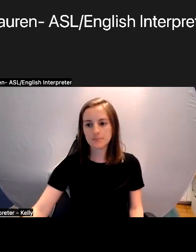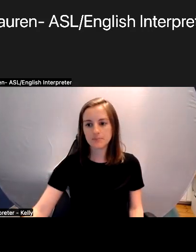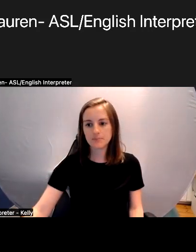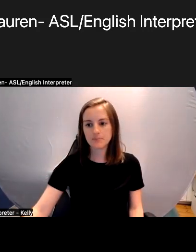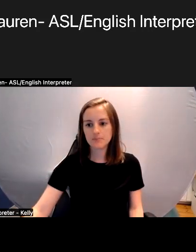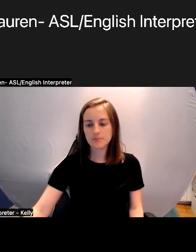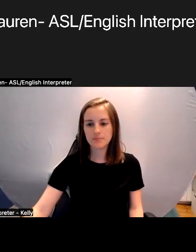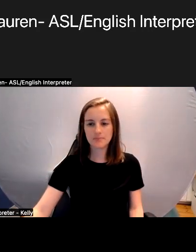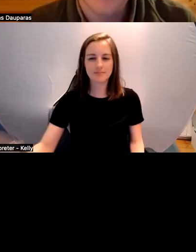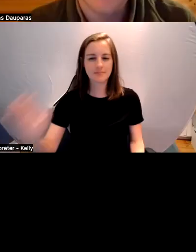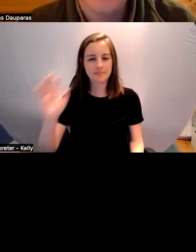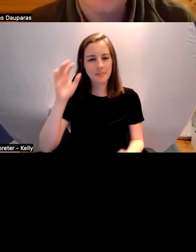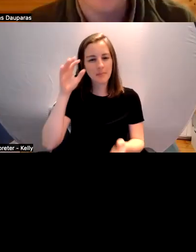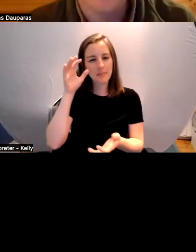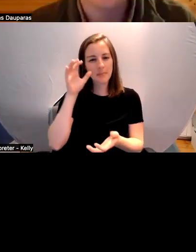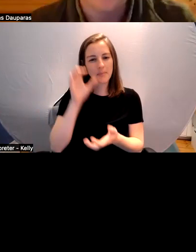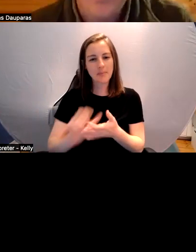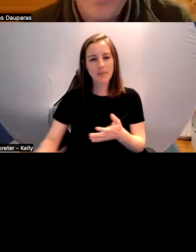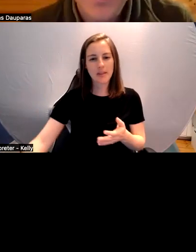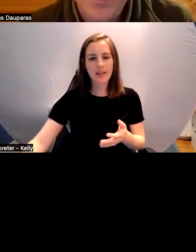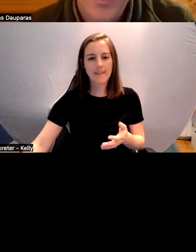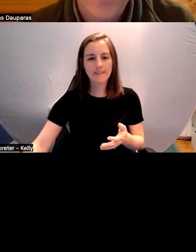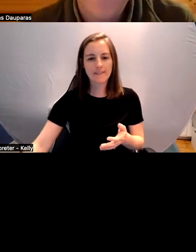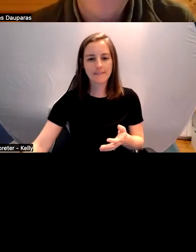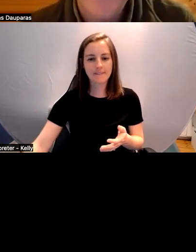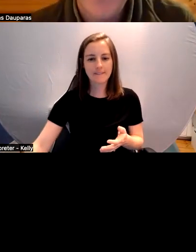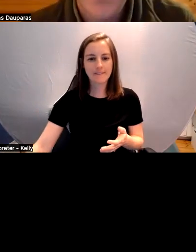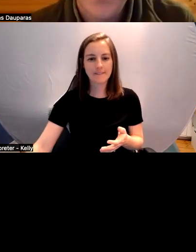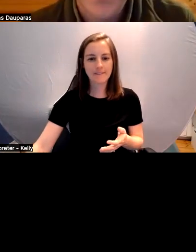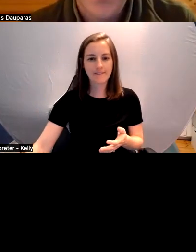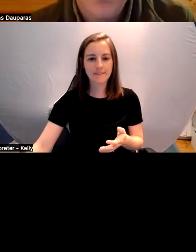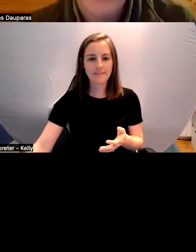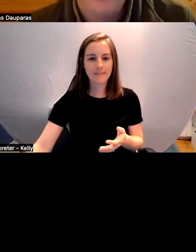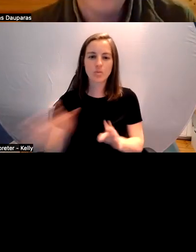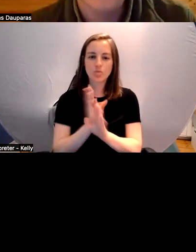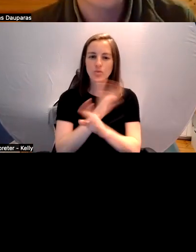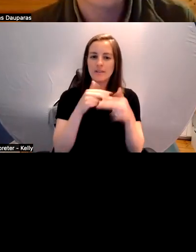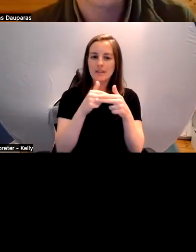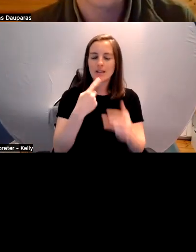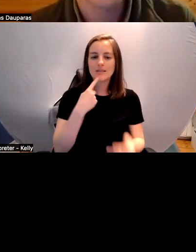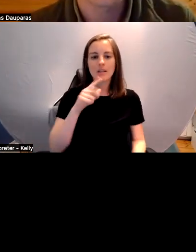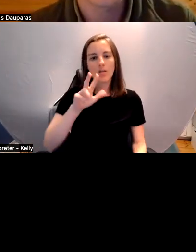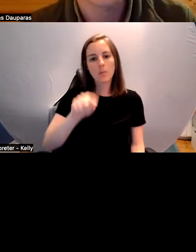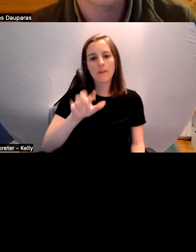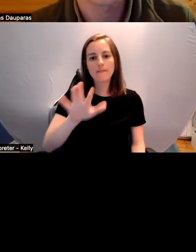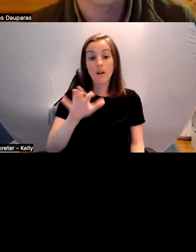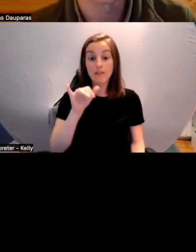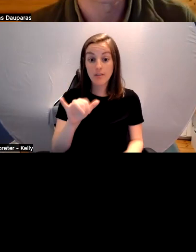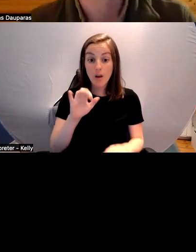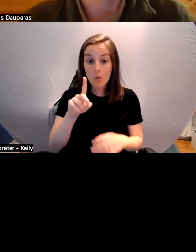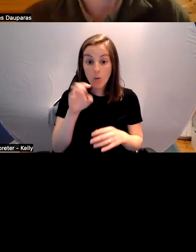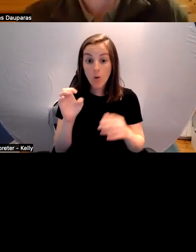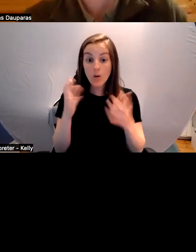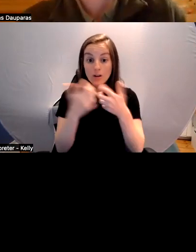I believe the previous slide said 3.5 angstrom or lower. Okay, someone's responding. Is the code that integrates MPNN with FastRelax available?